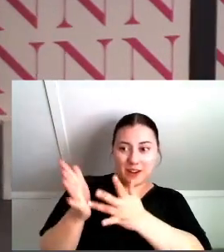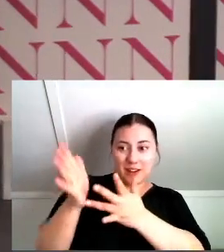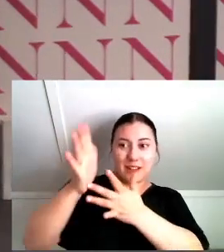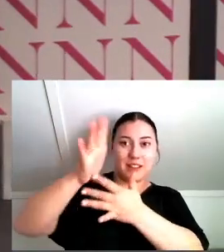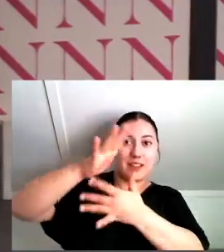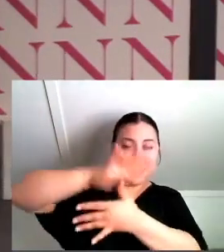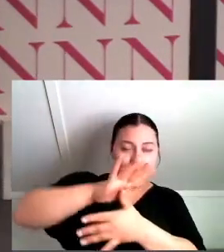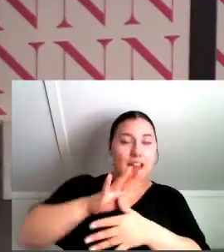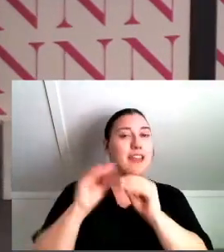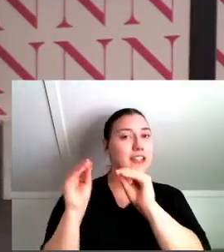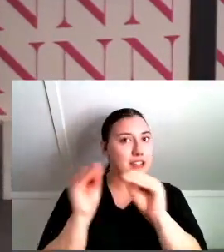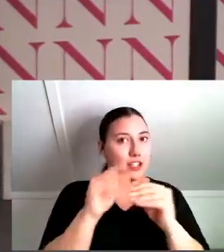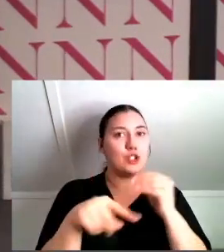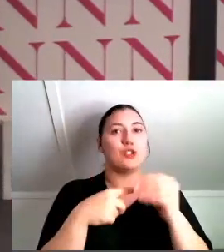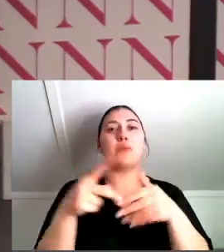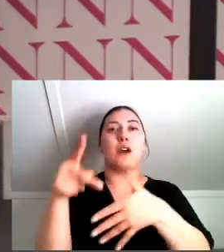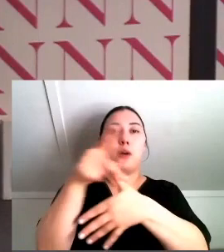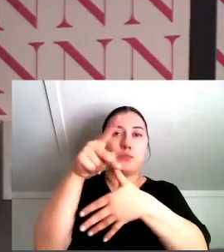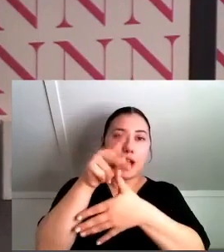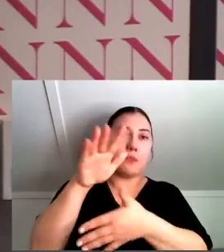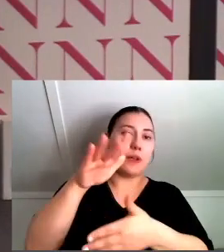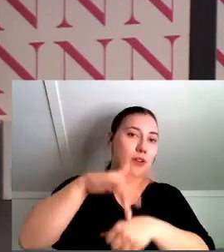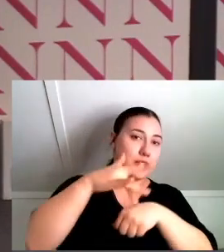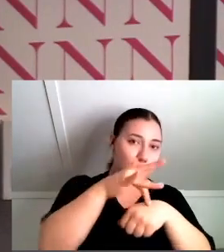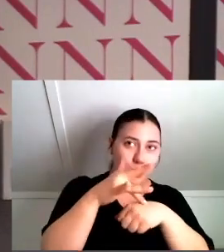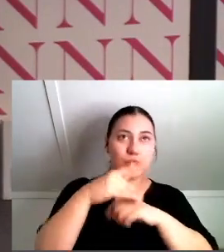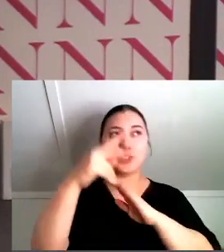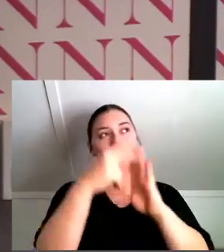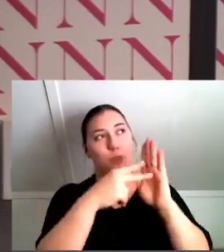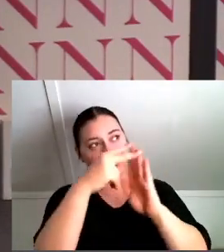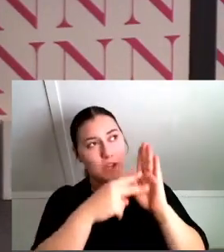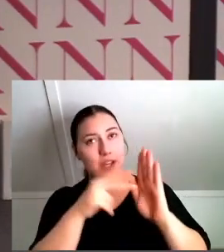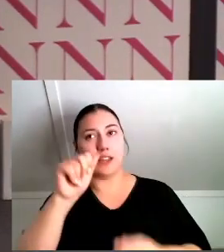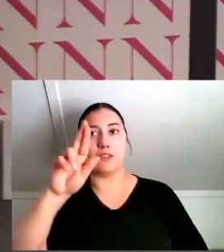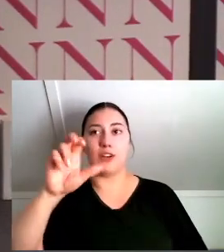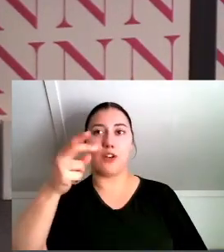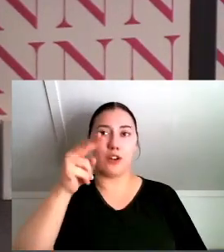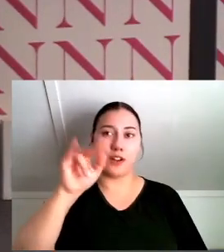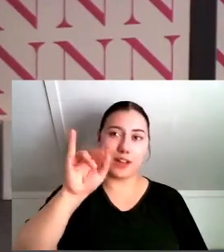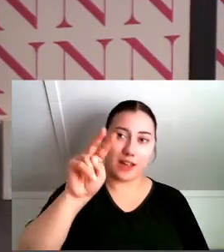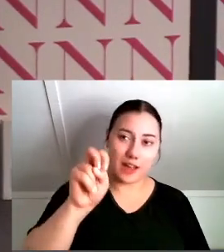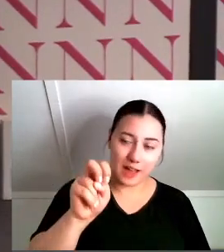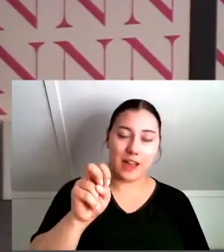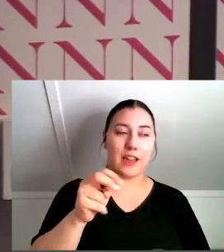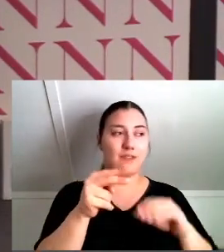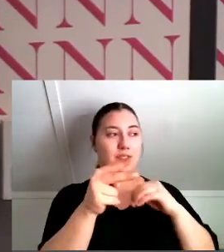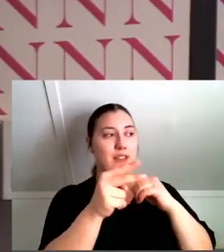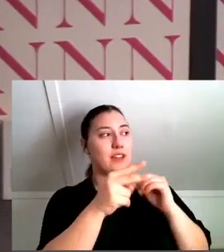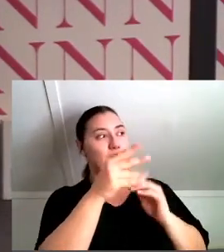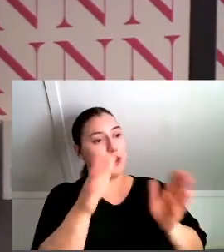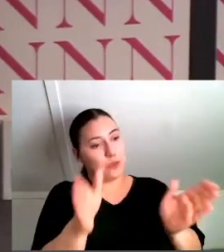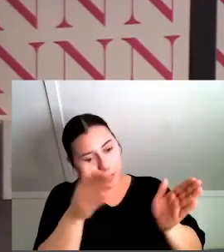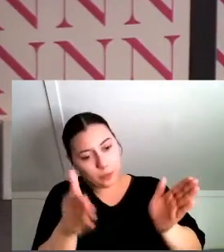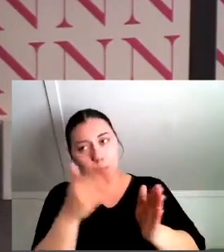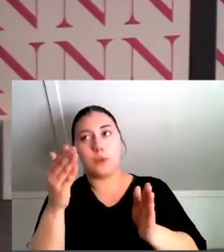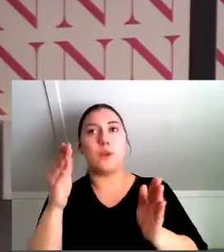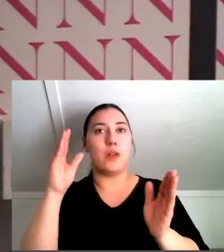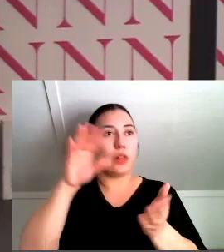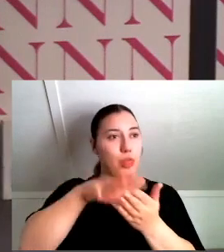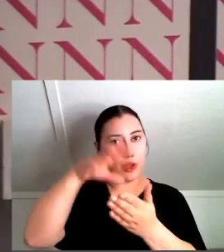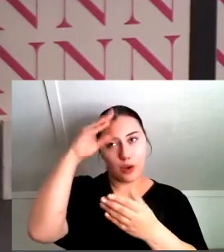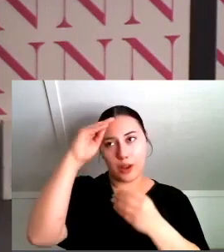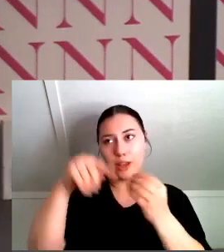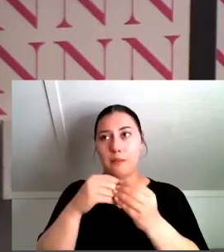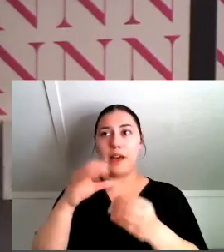sources, about, you know, reading the archives, we could go to the archives, learn about sort of like critical librarianship, all these other things.